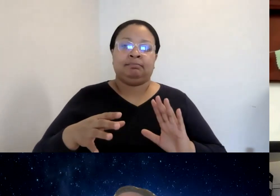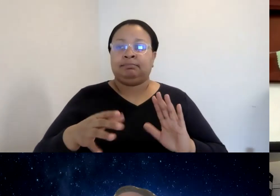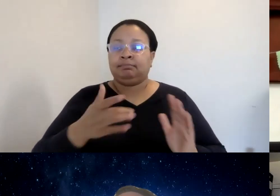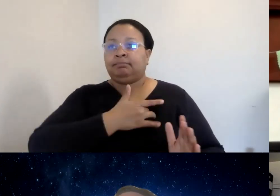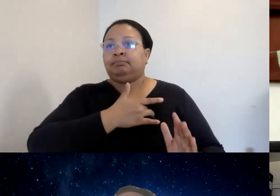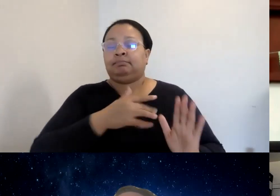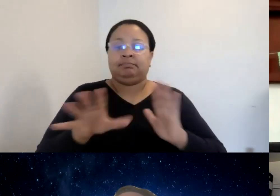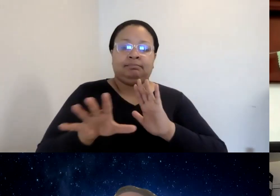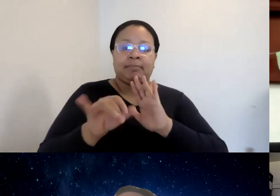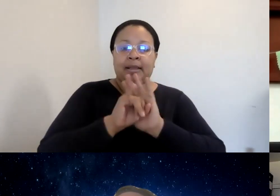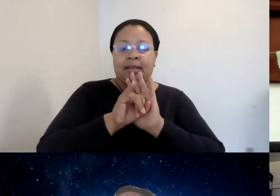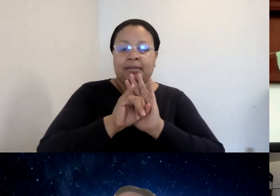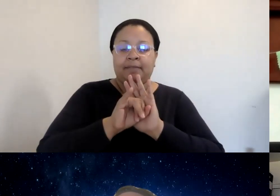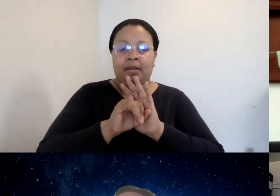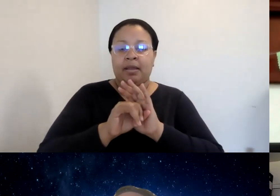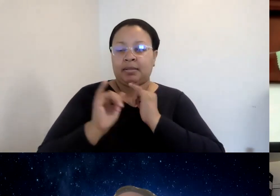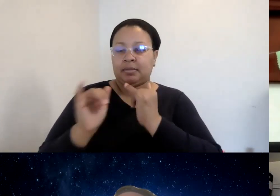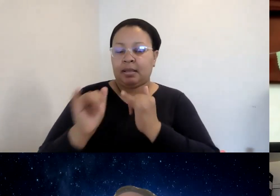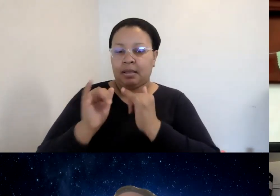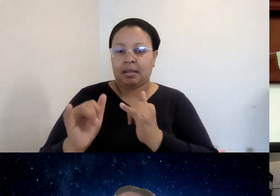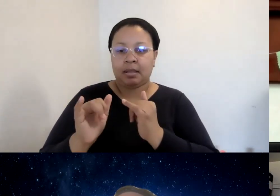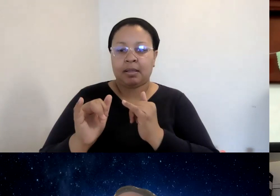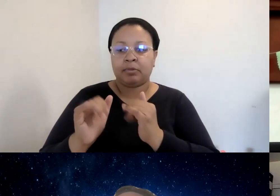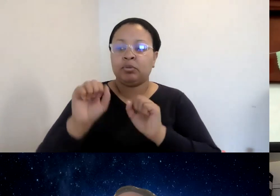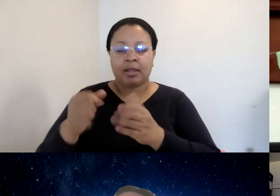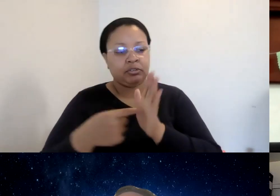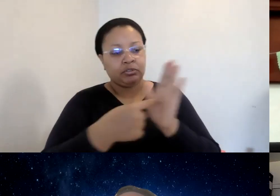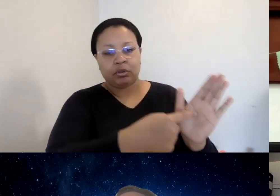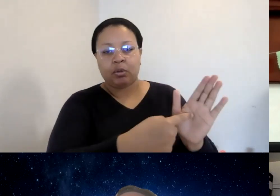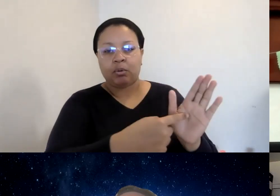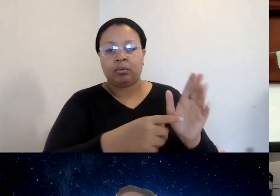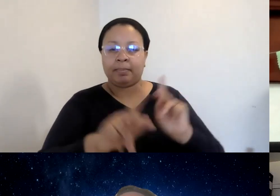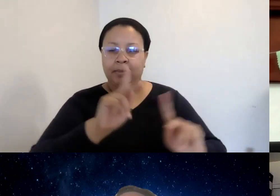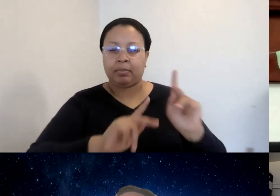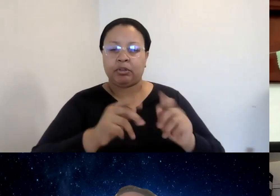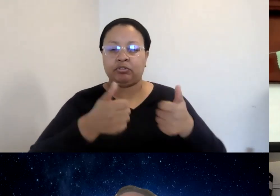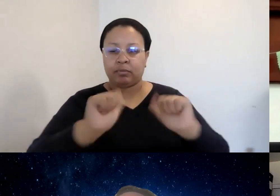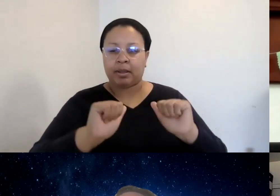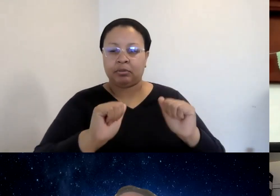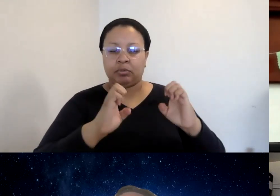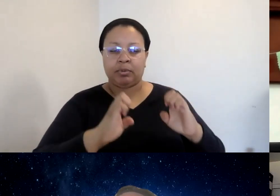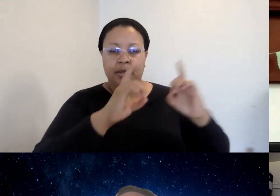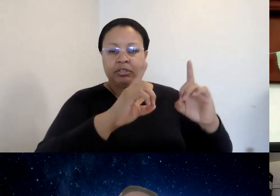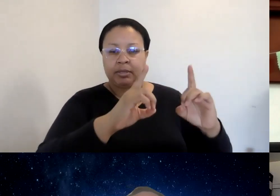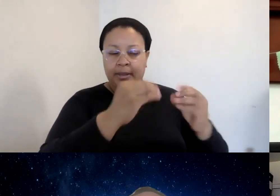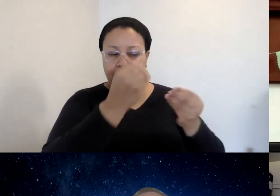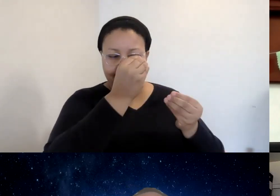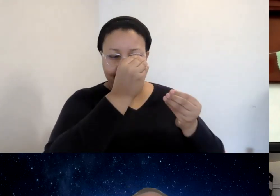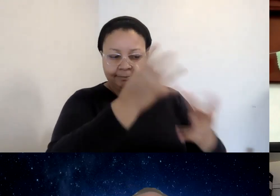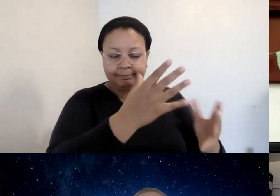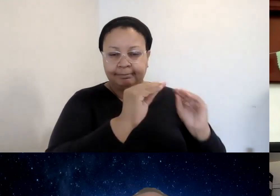to those to whoever you're trying to educate and inform.